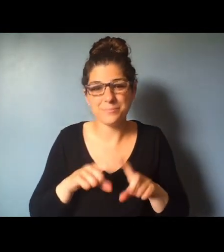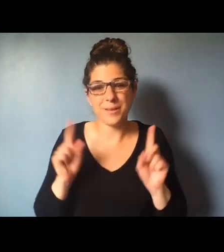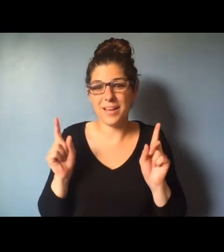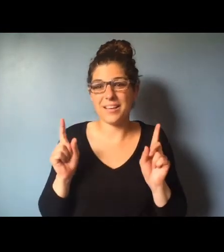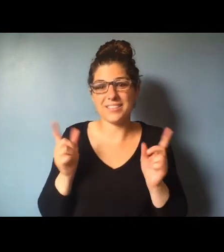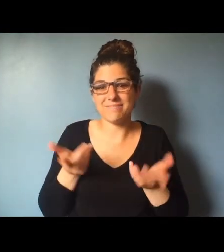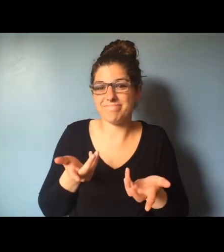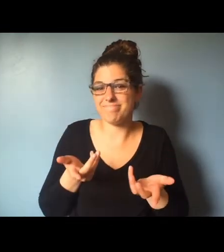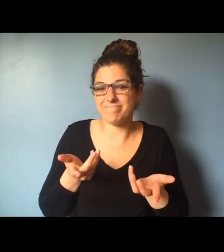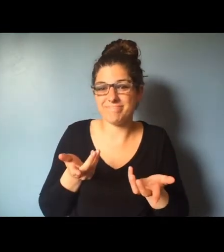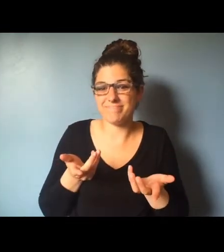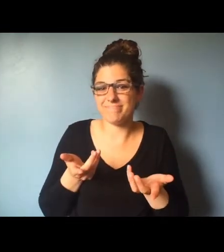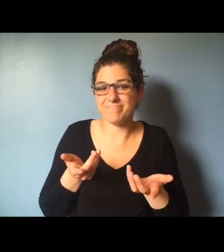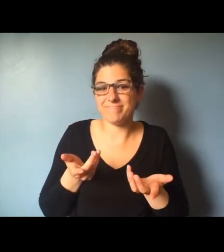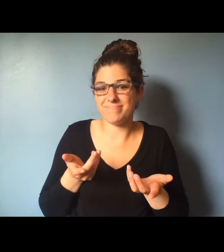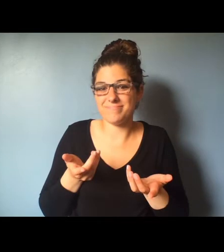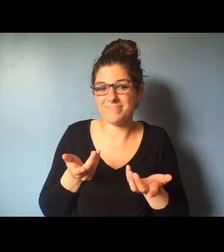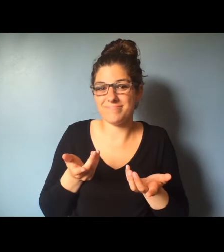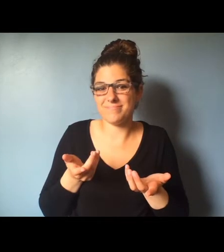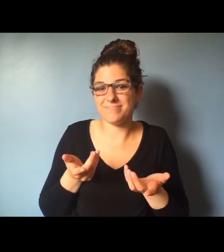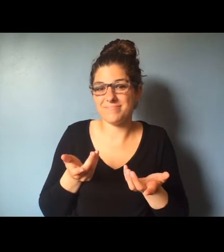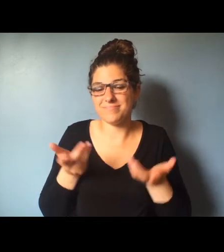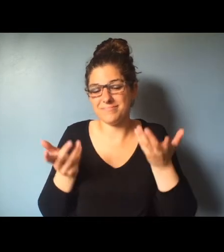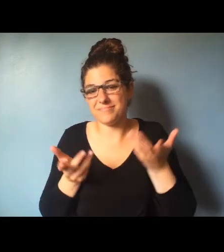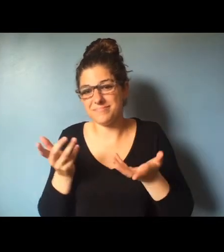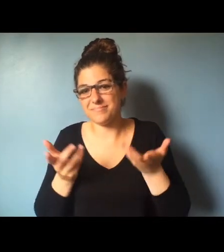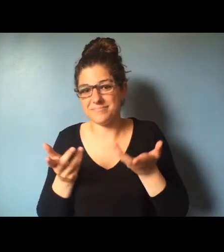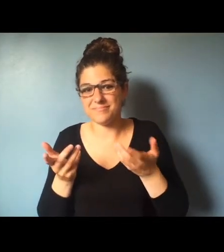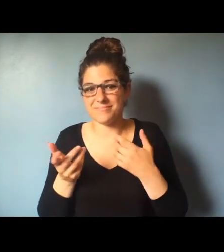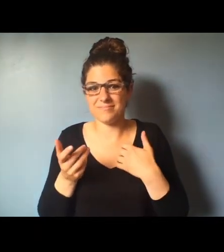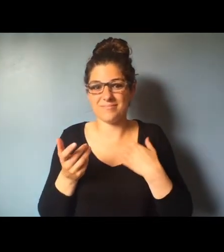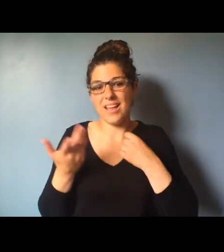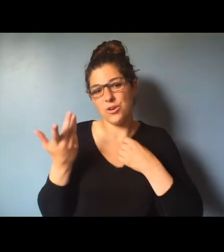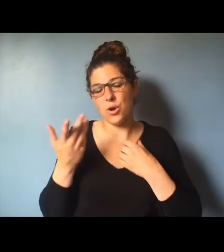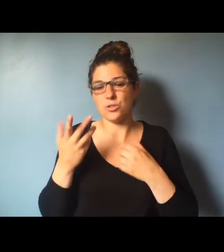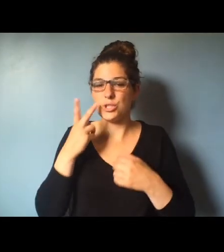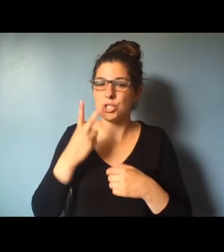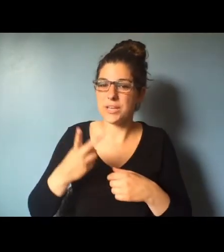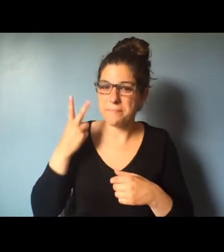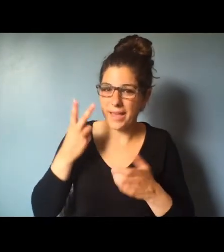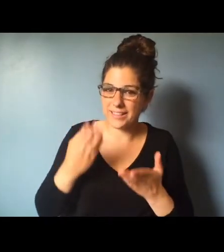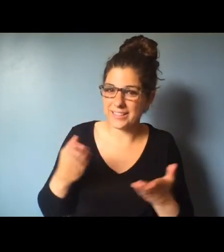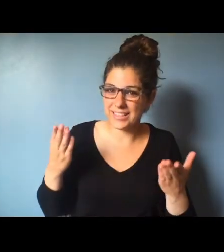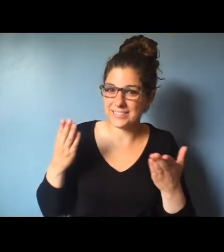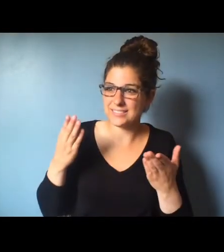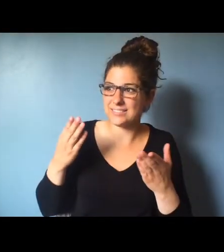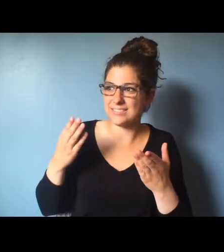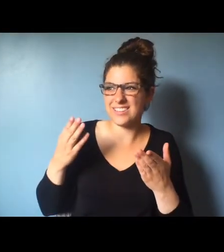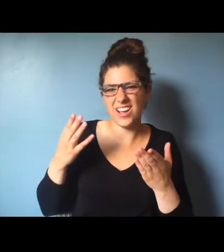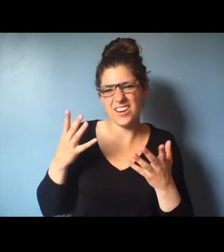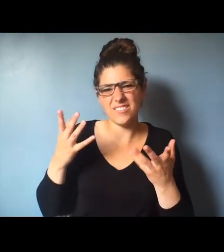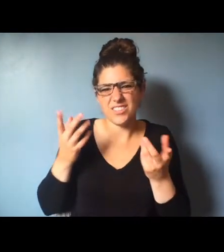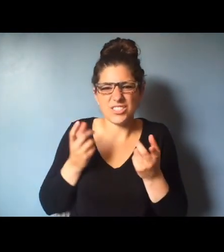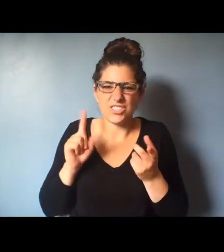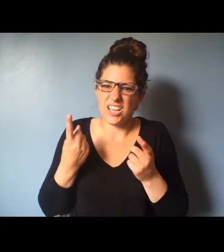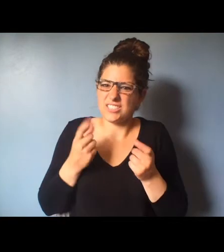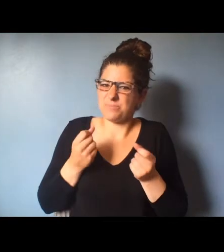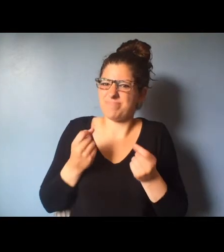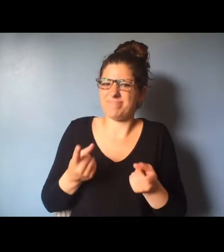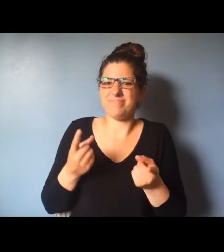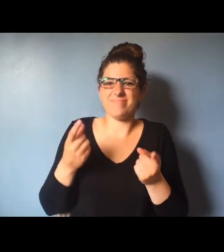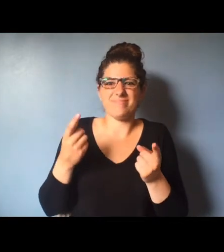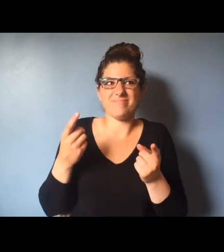But I mean, as I'm an adult now and kind of looking back at things, like they're kind of winging it, you know?